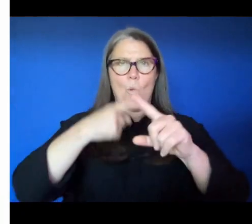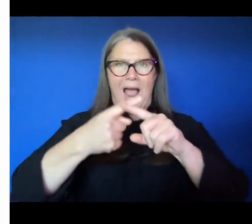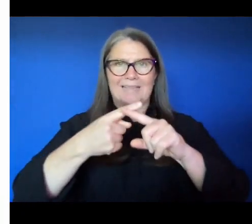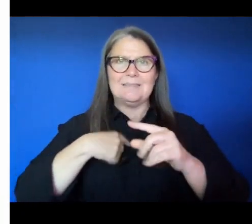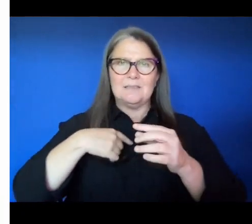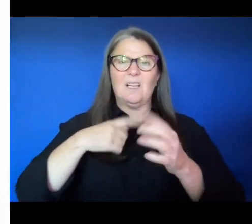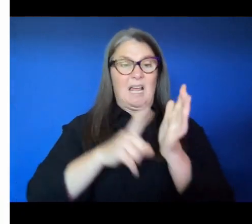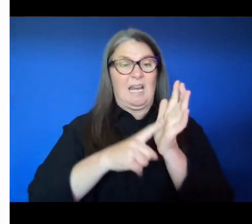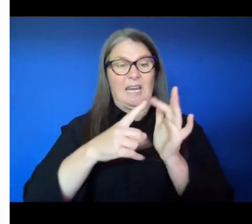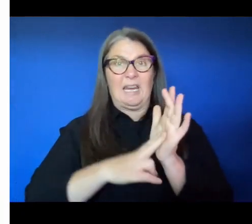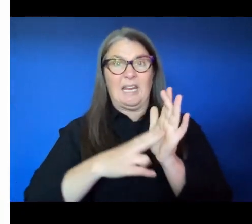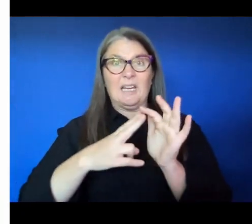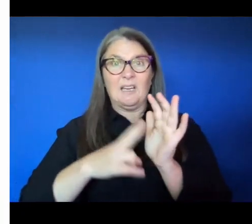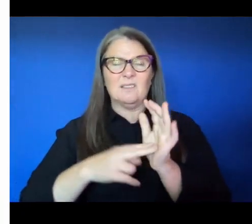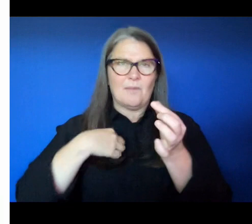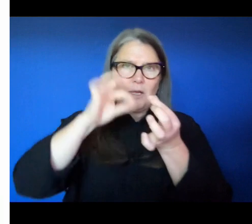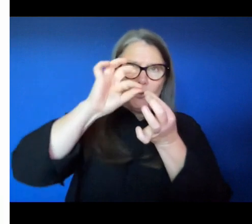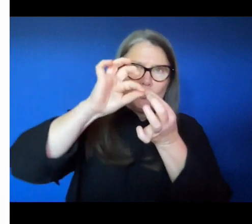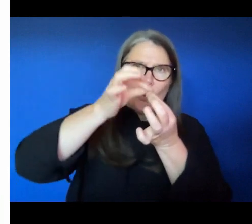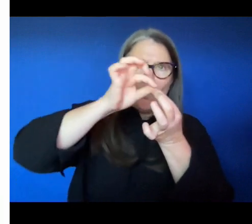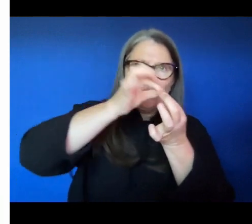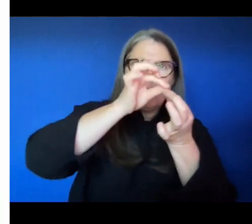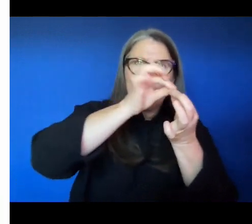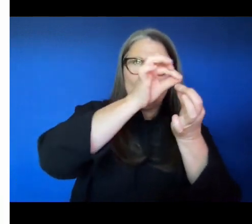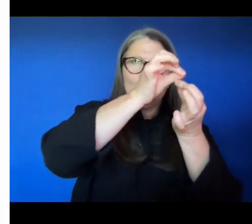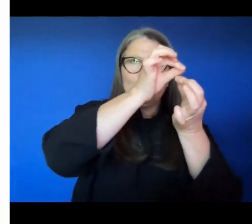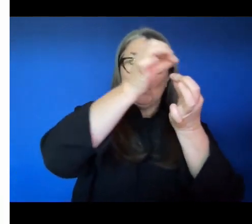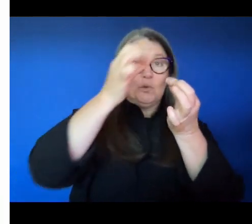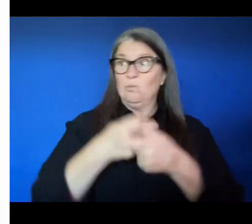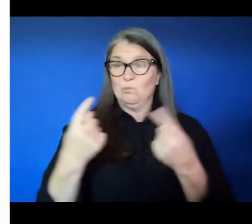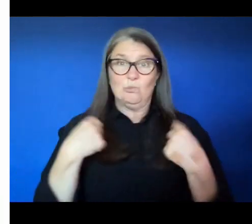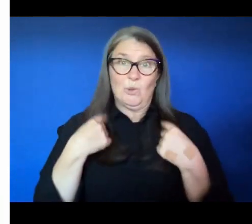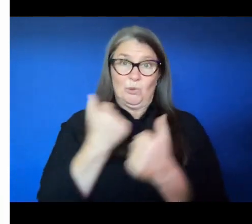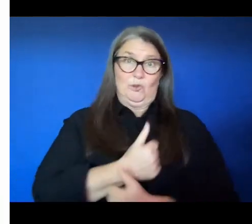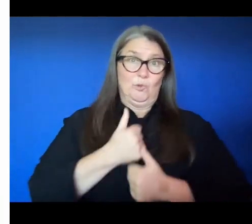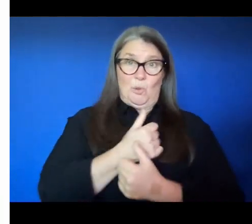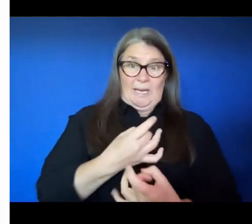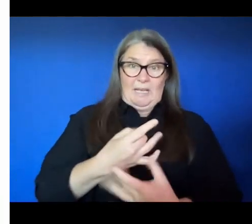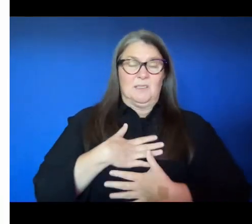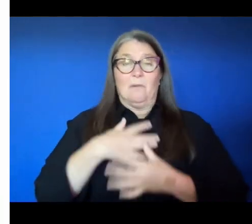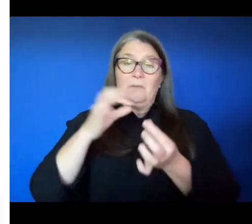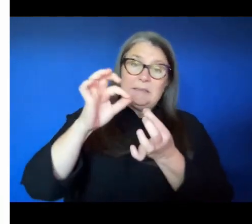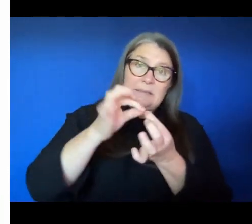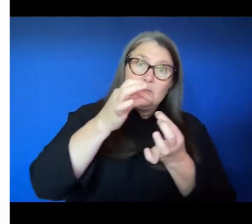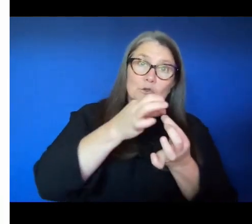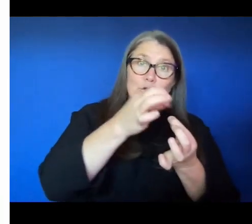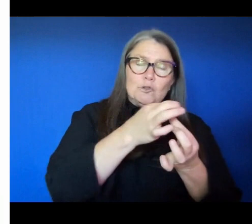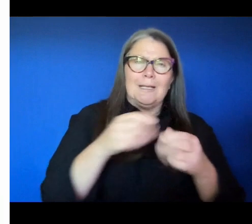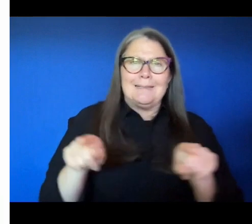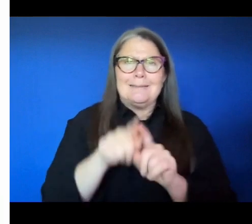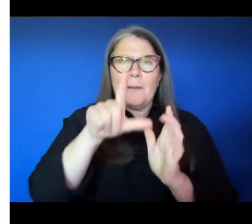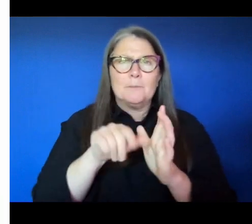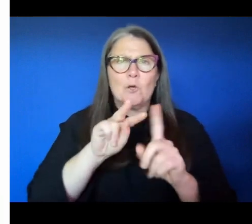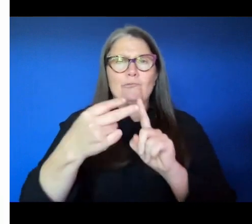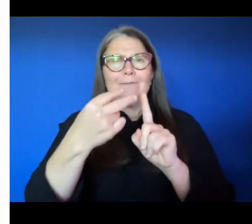was wanting, as people were stitching, we were having a great time stitching together, but to also reflect on this and